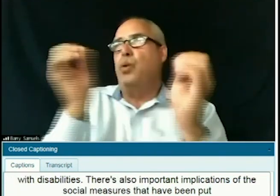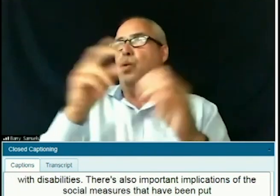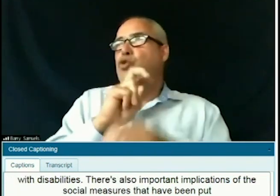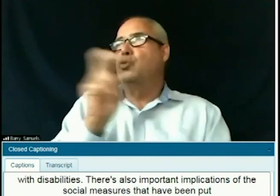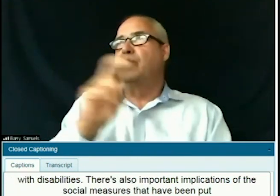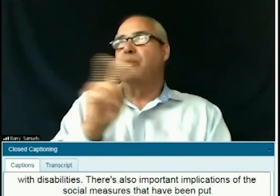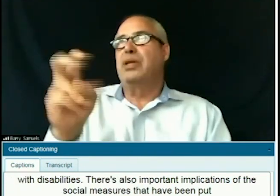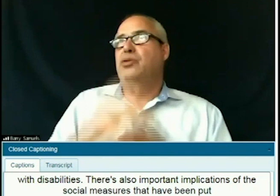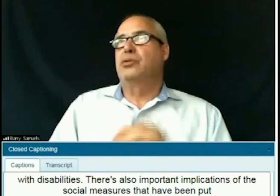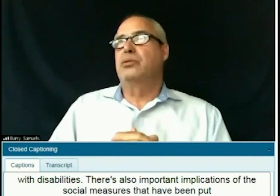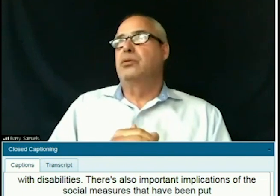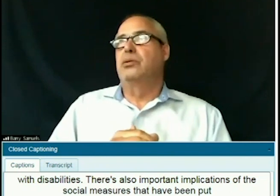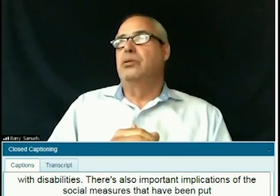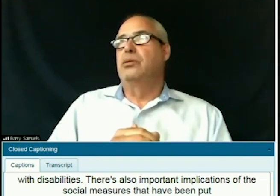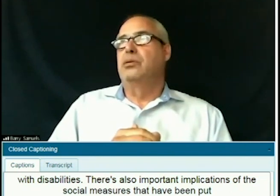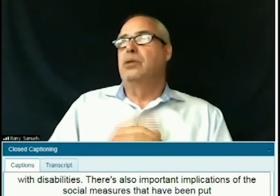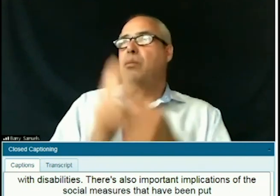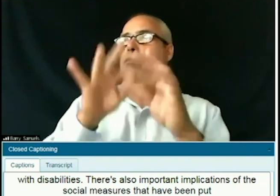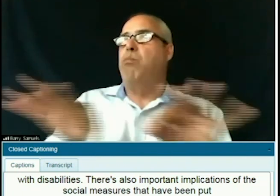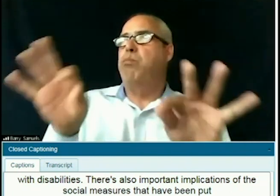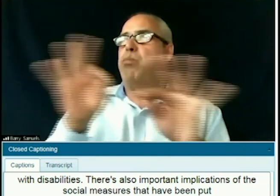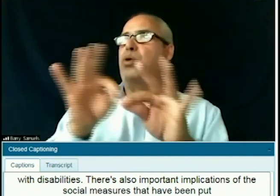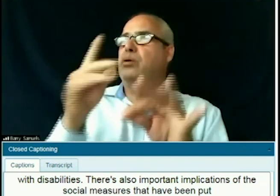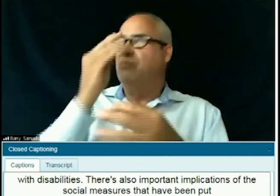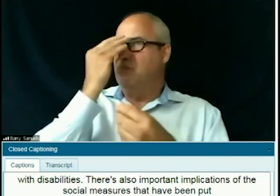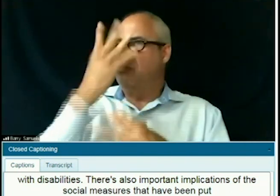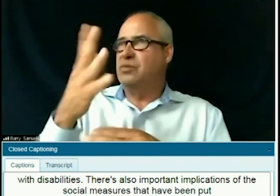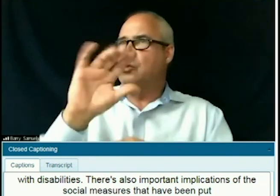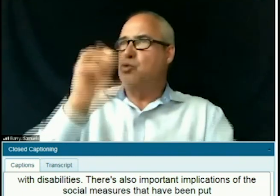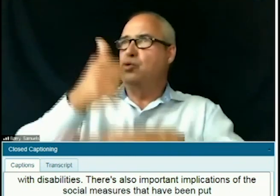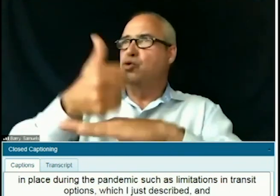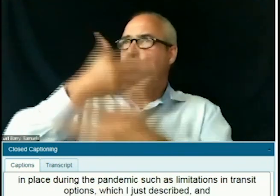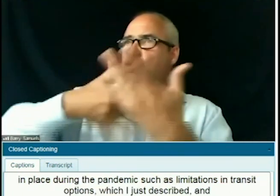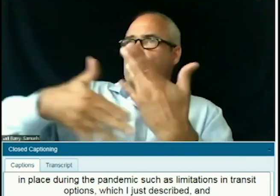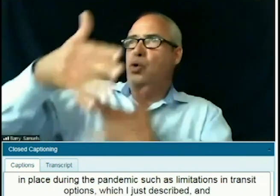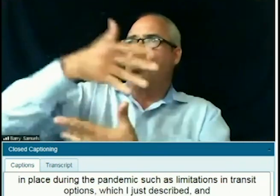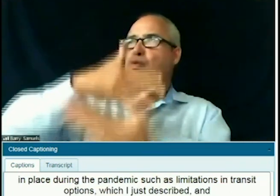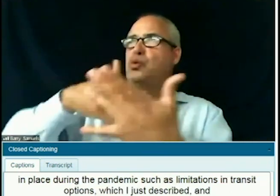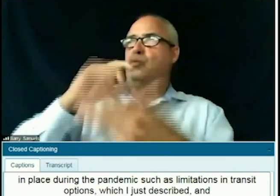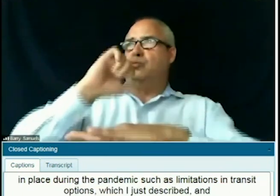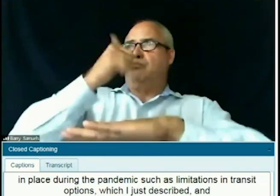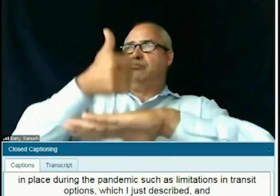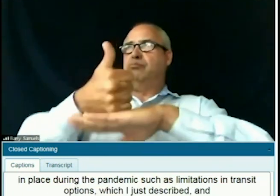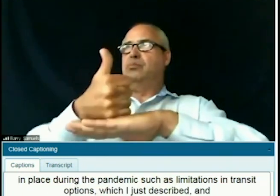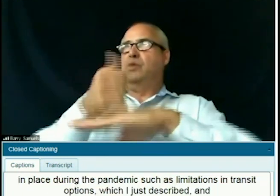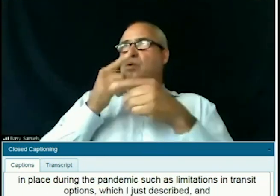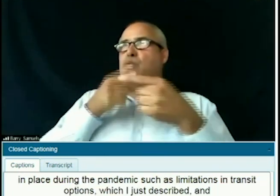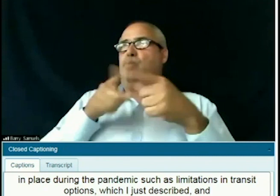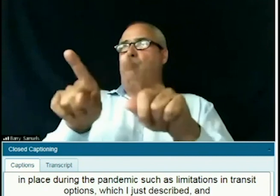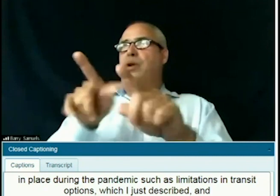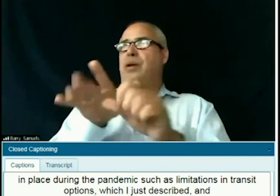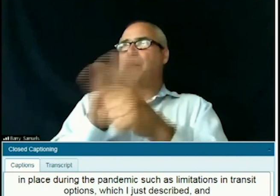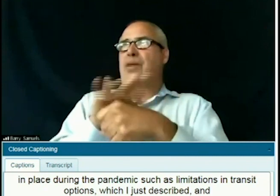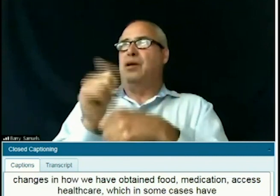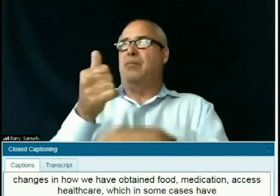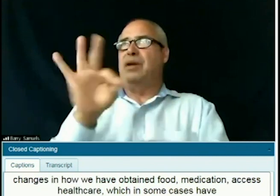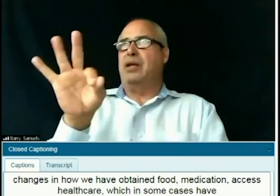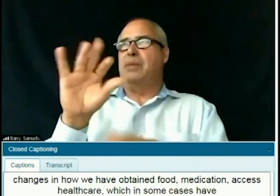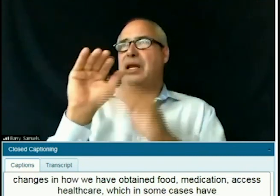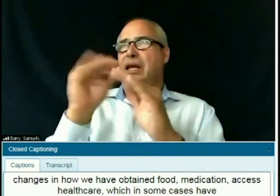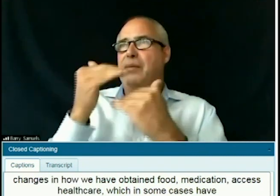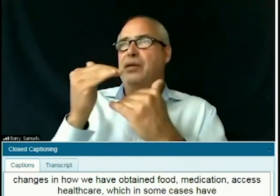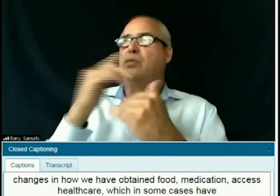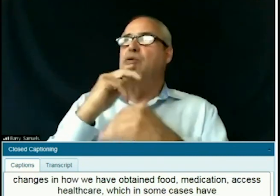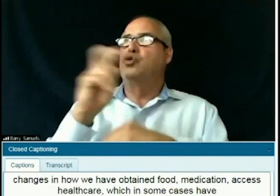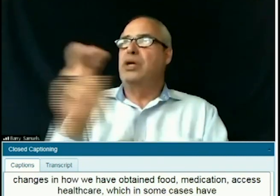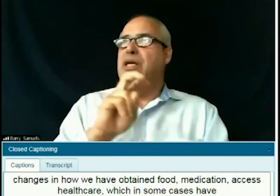There's also important implications of the social measures that have been put in place during the pandemic, such as limitations in transit options,